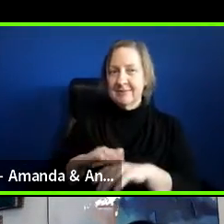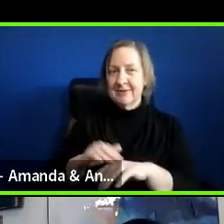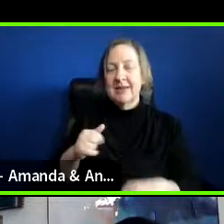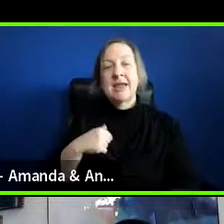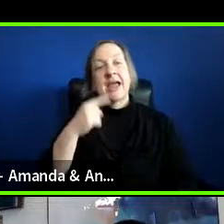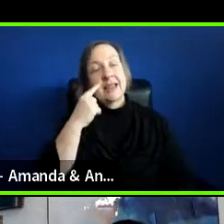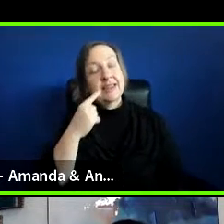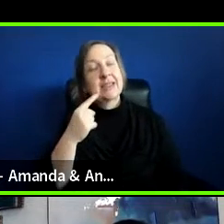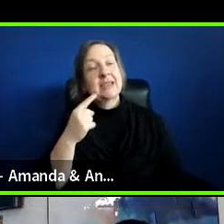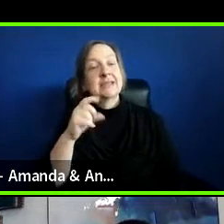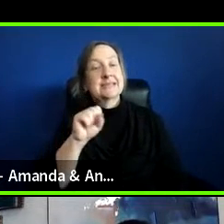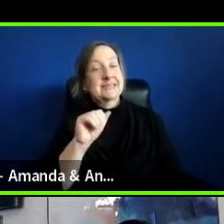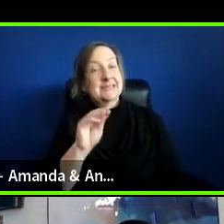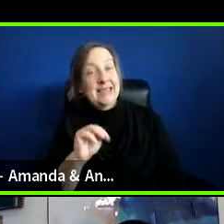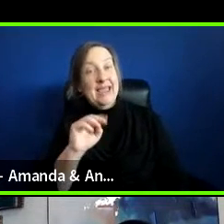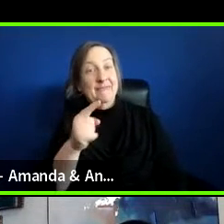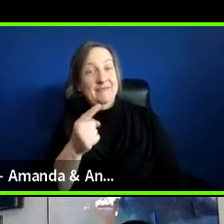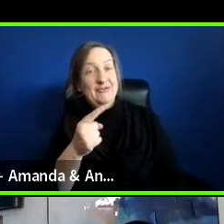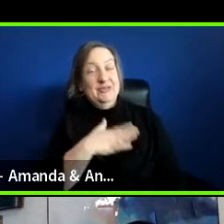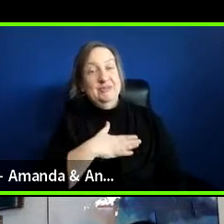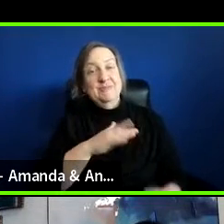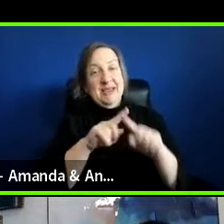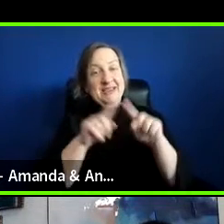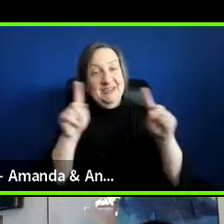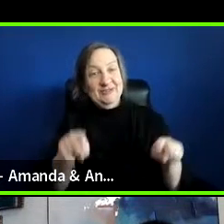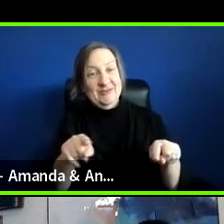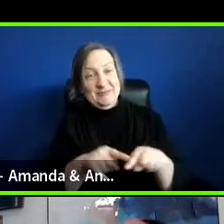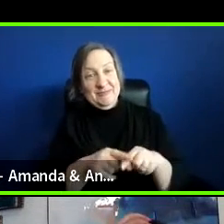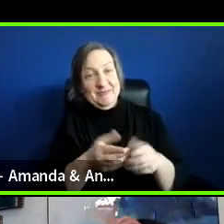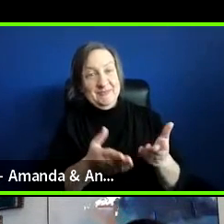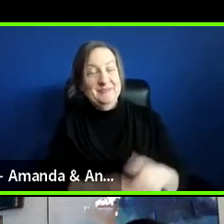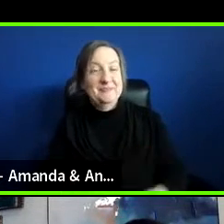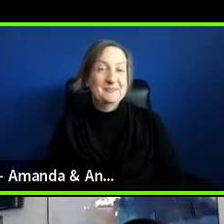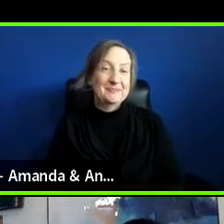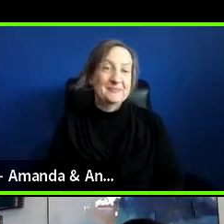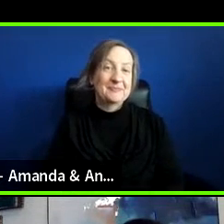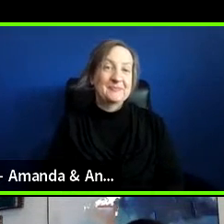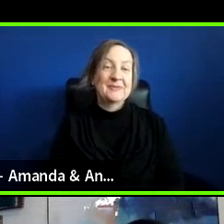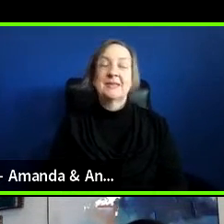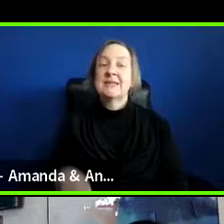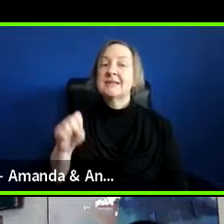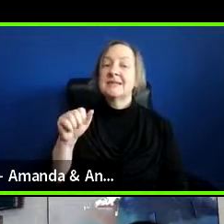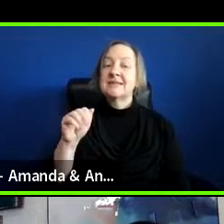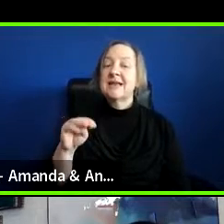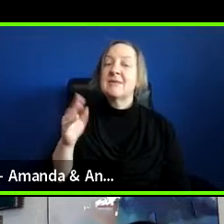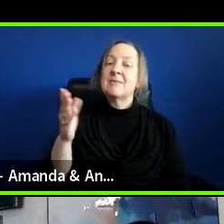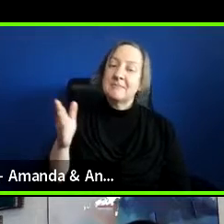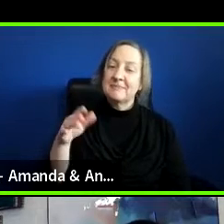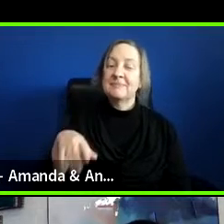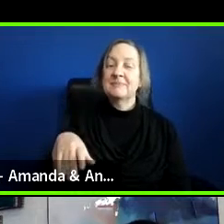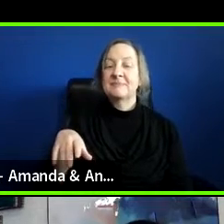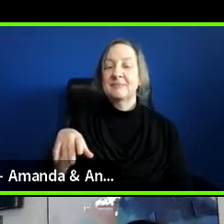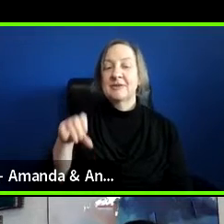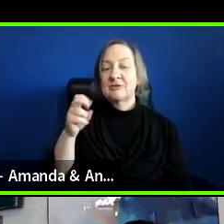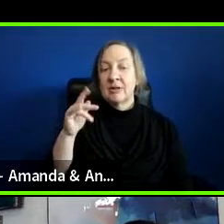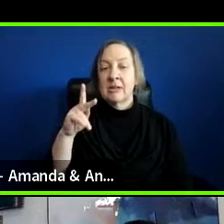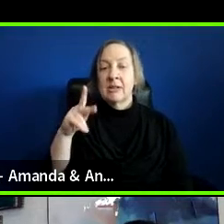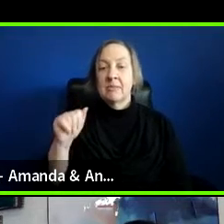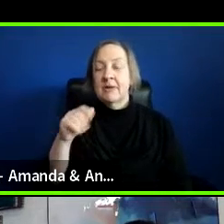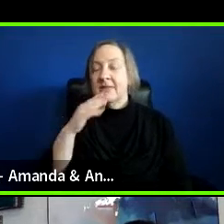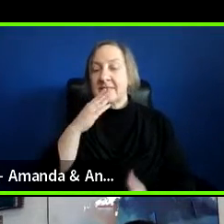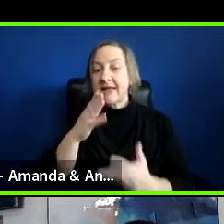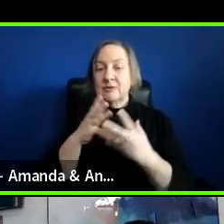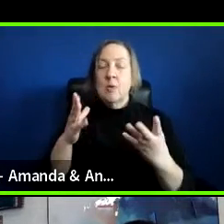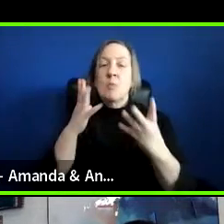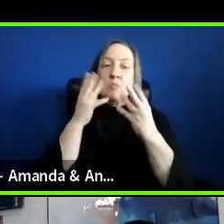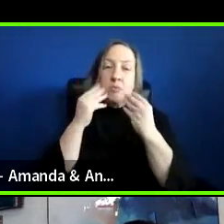ahead. see Sam first on my screen. Well, Shilpa, thank you so much. These are beautiful